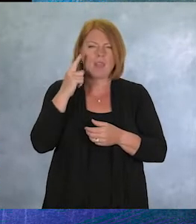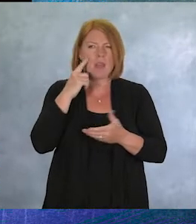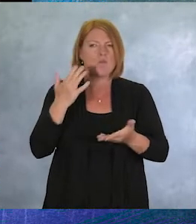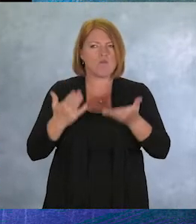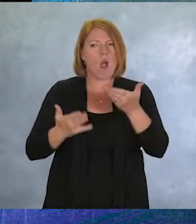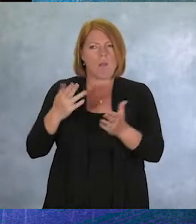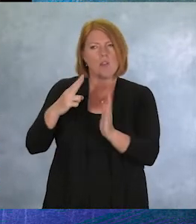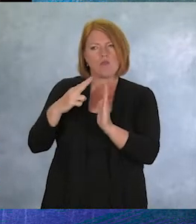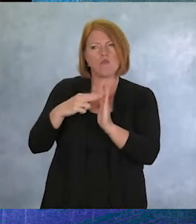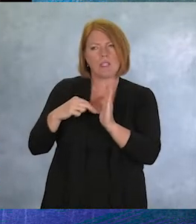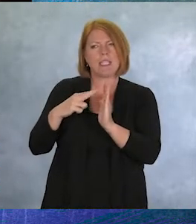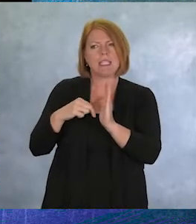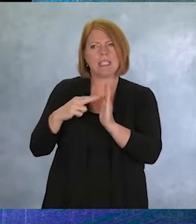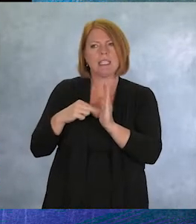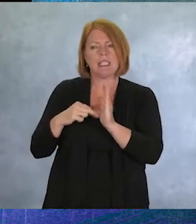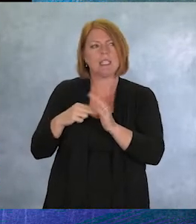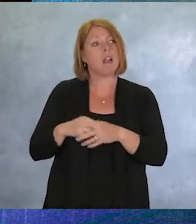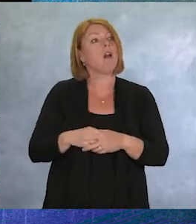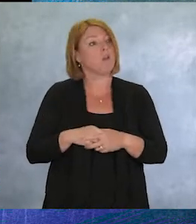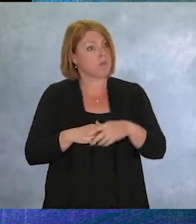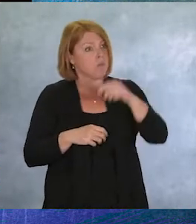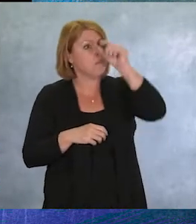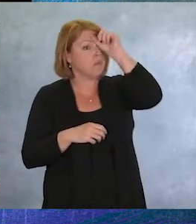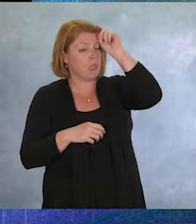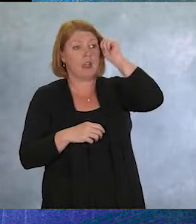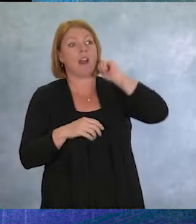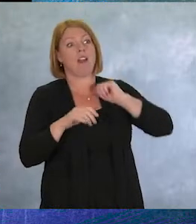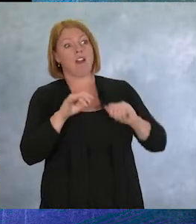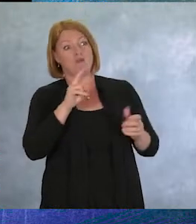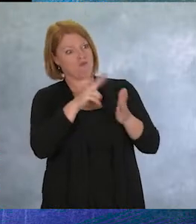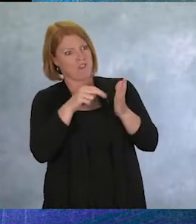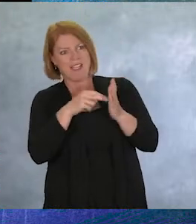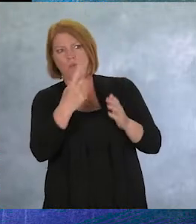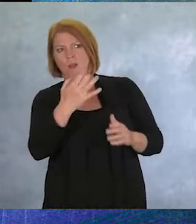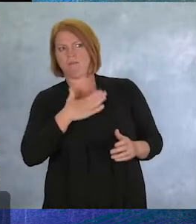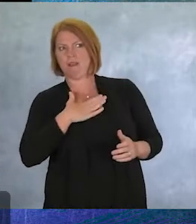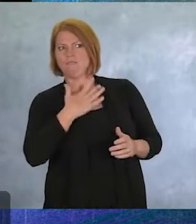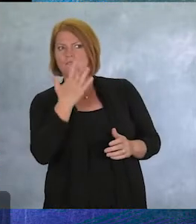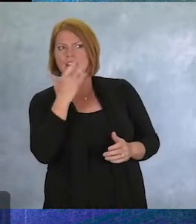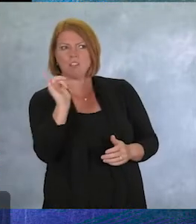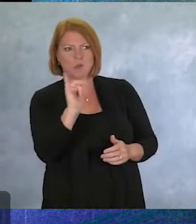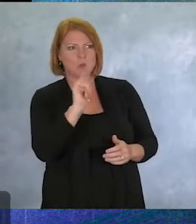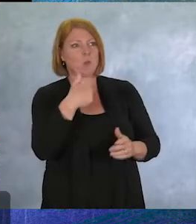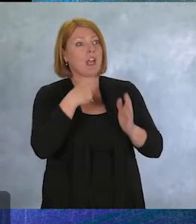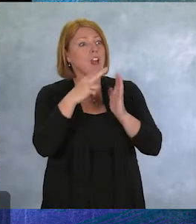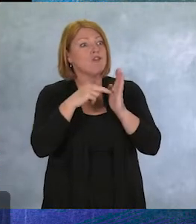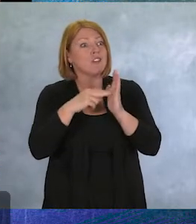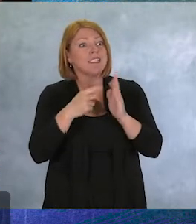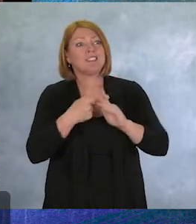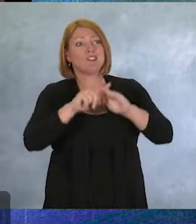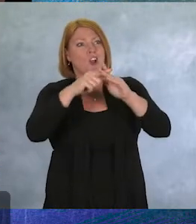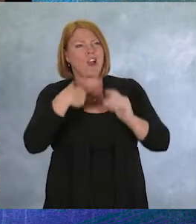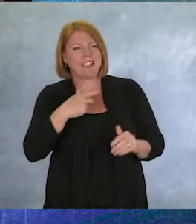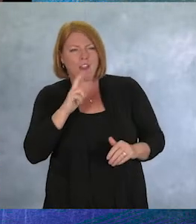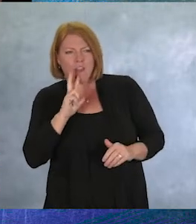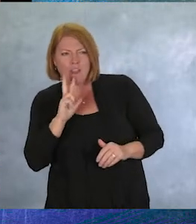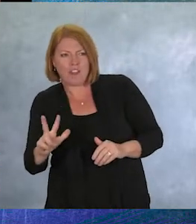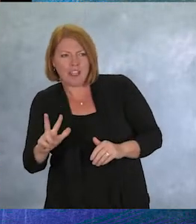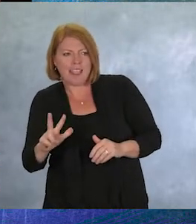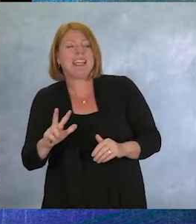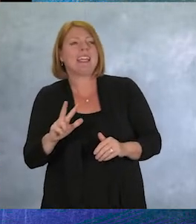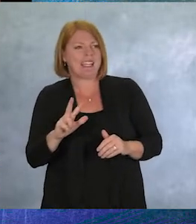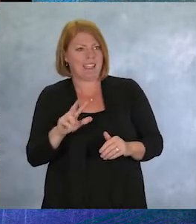It's probably reading right now. Okay. Yeah, reading was mine too. I started reading when I was 3 years old.